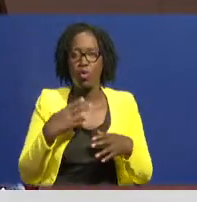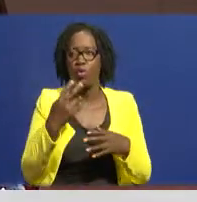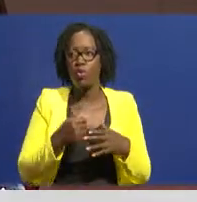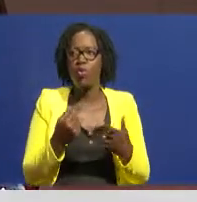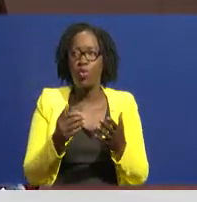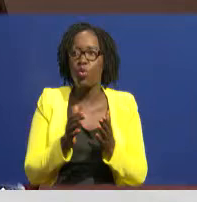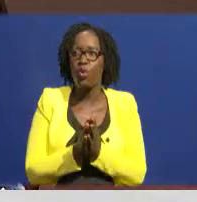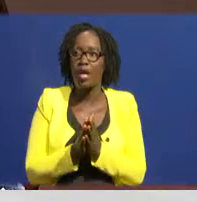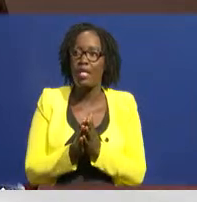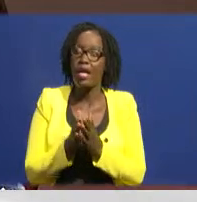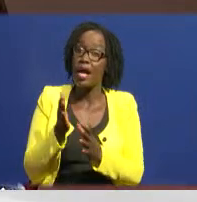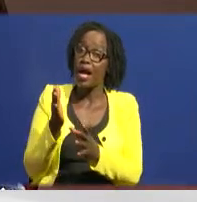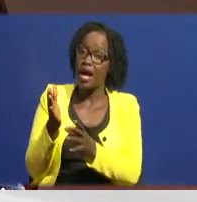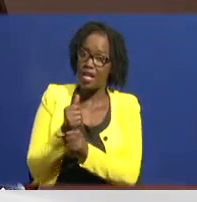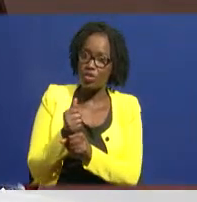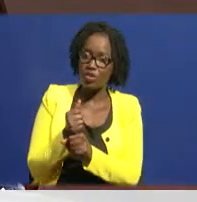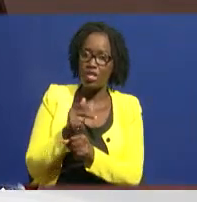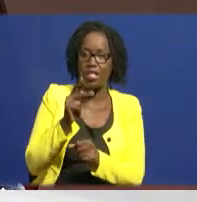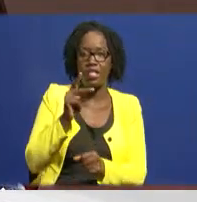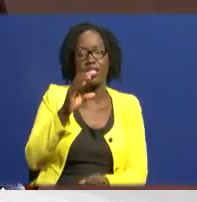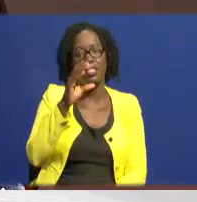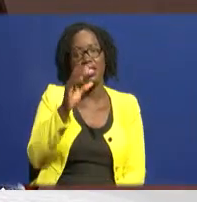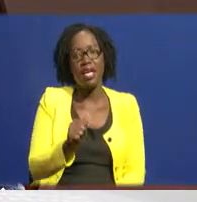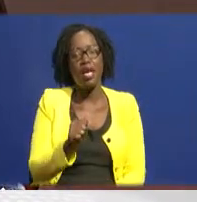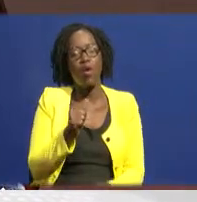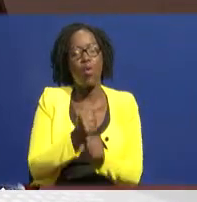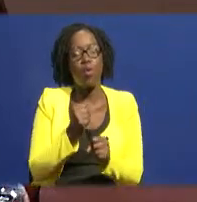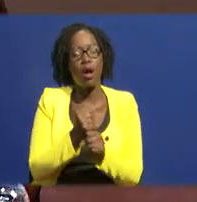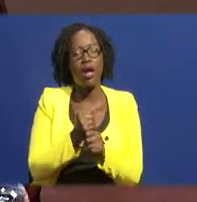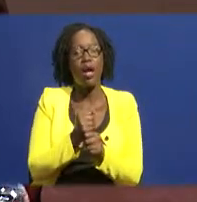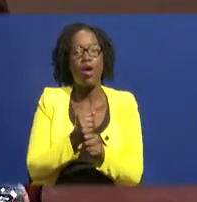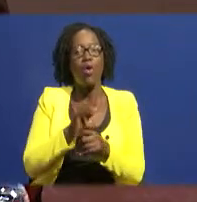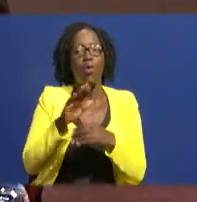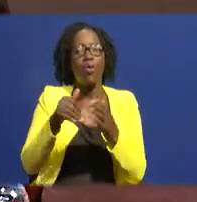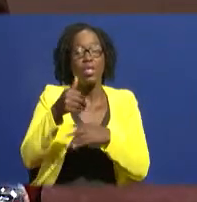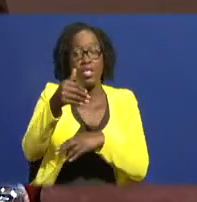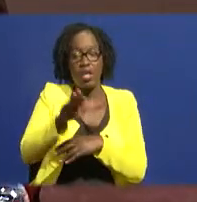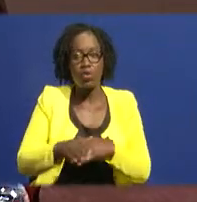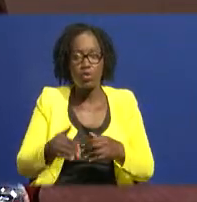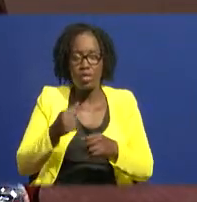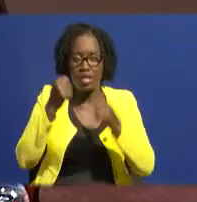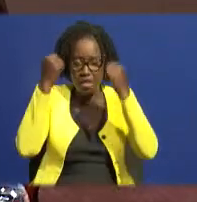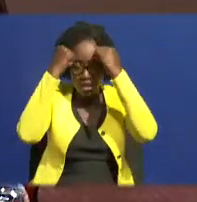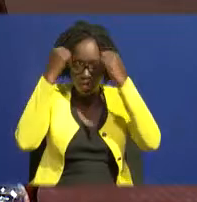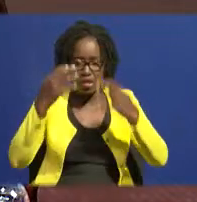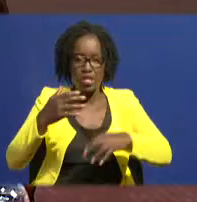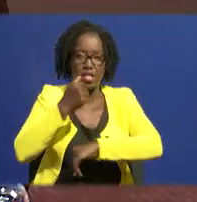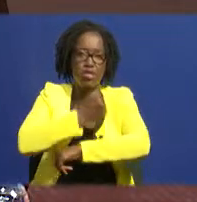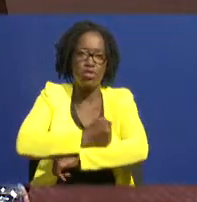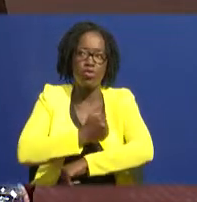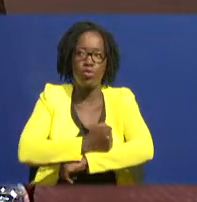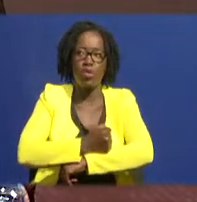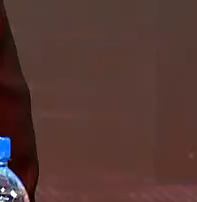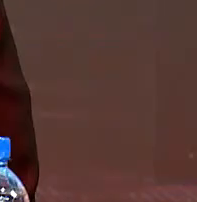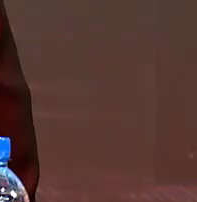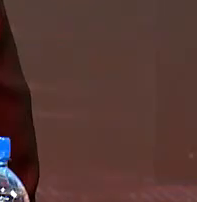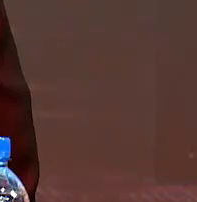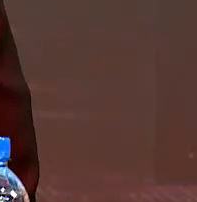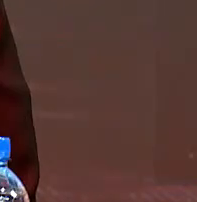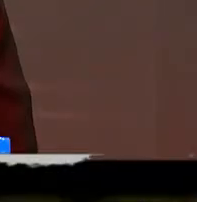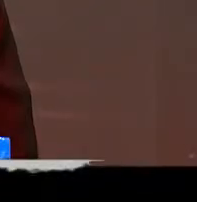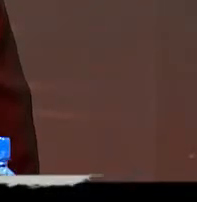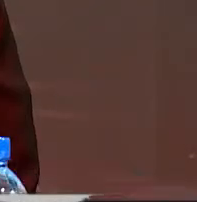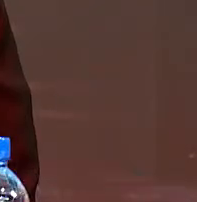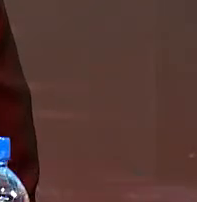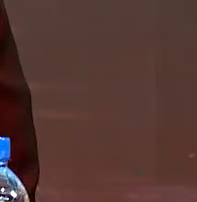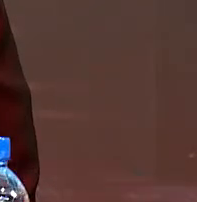again, associates, KSEF workers who reach out to the schools, to the students in schools, mm-hmm. on a daily basis. That is to